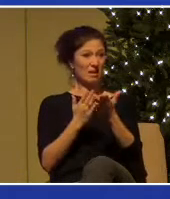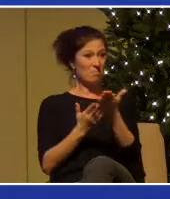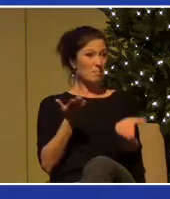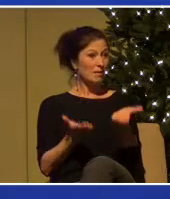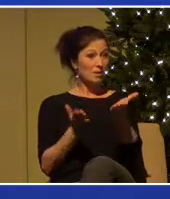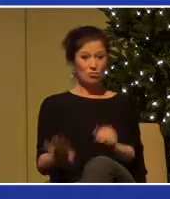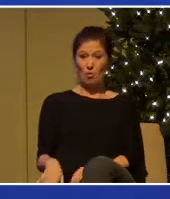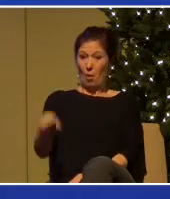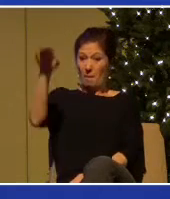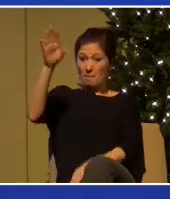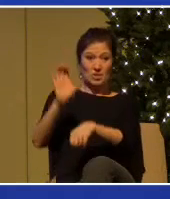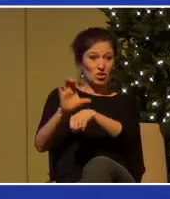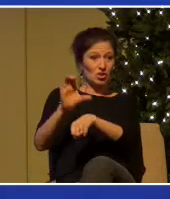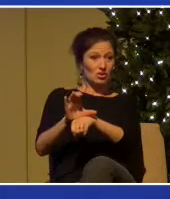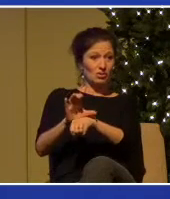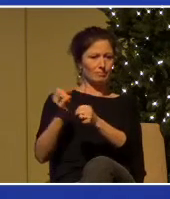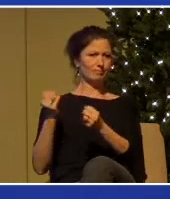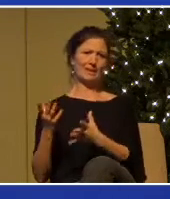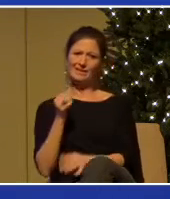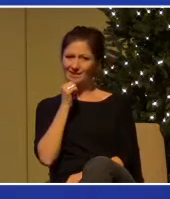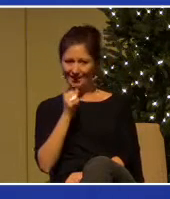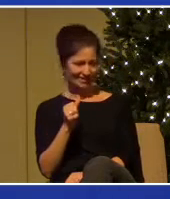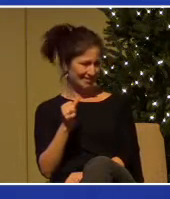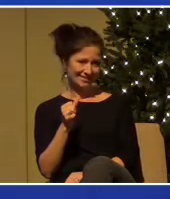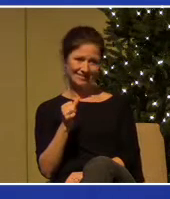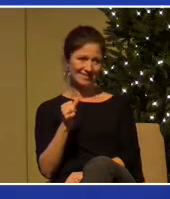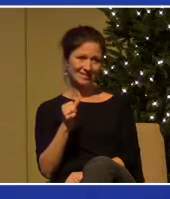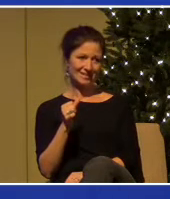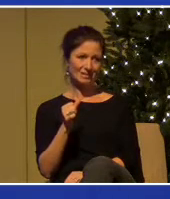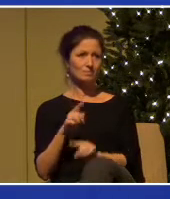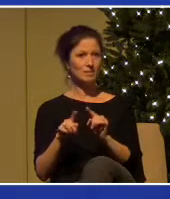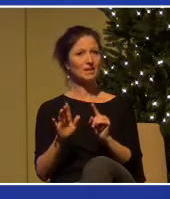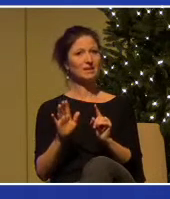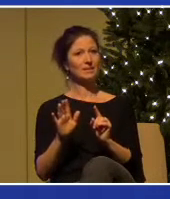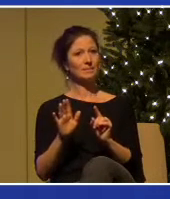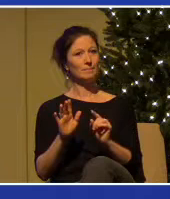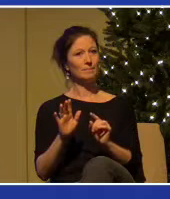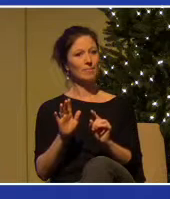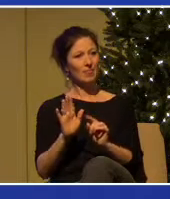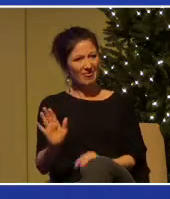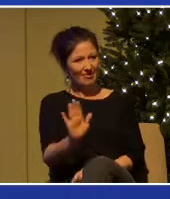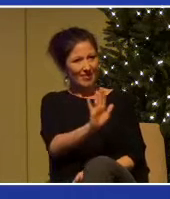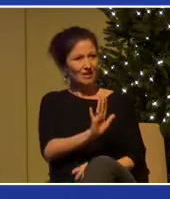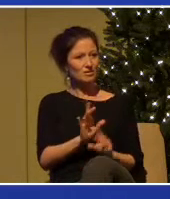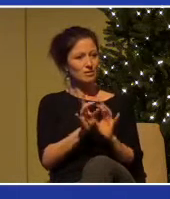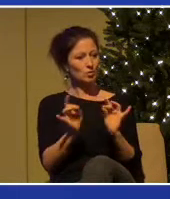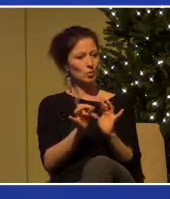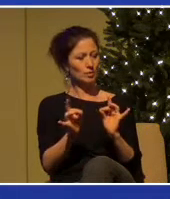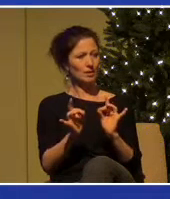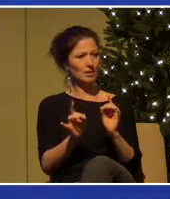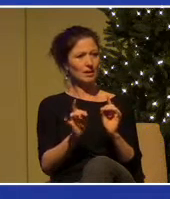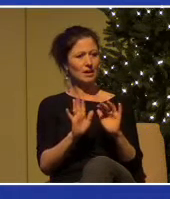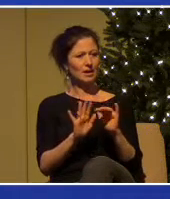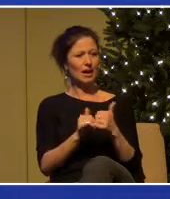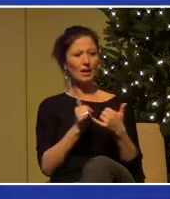not, many of them not, a story of how God came to them,